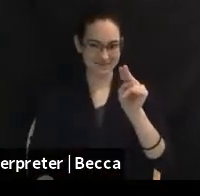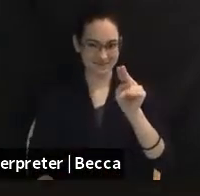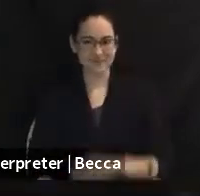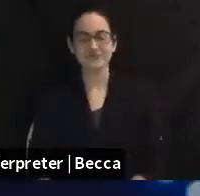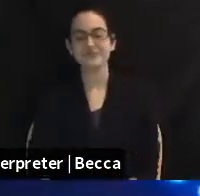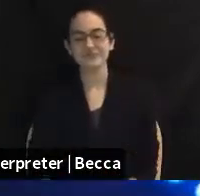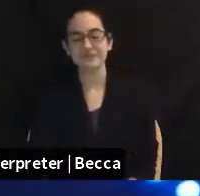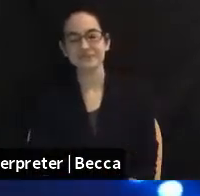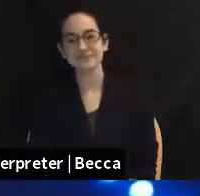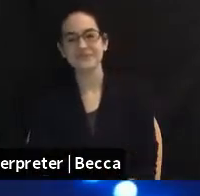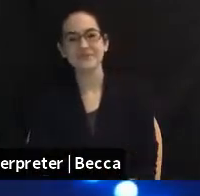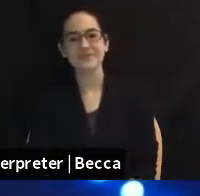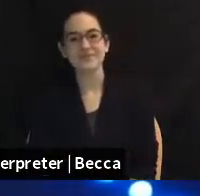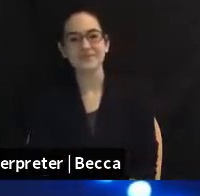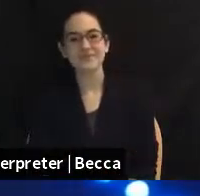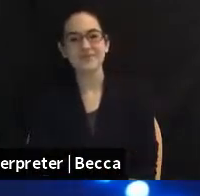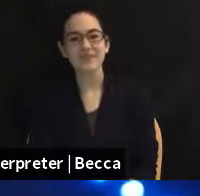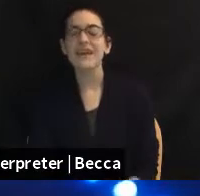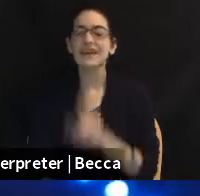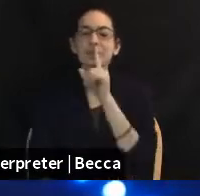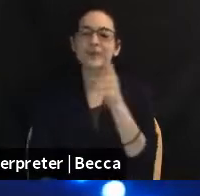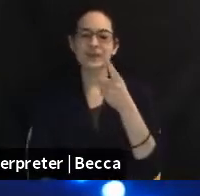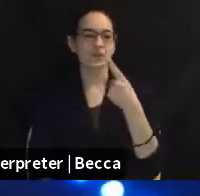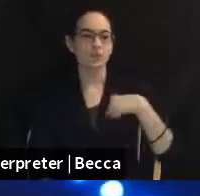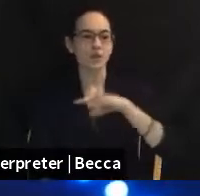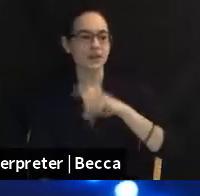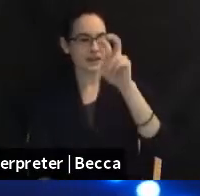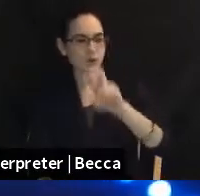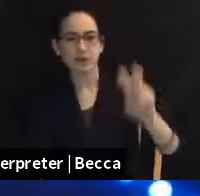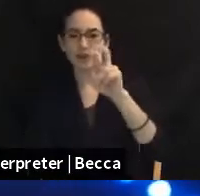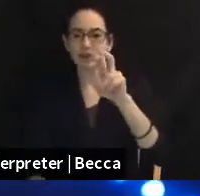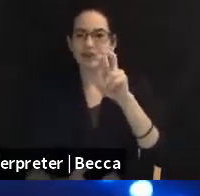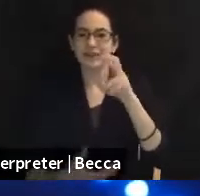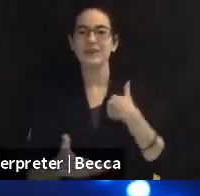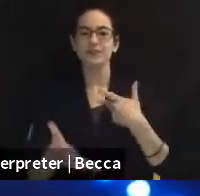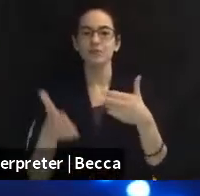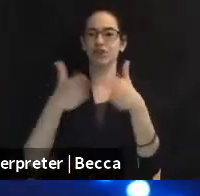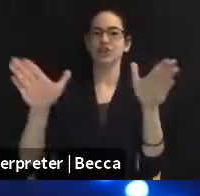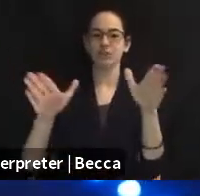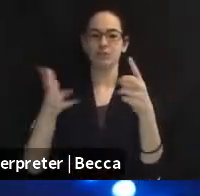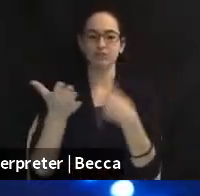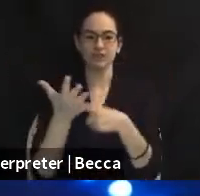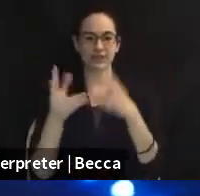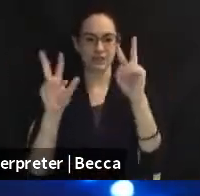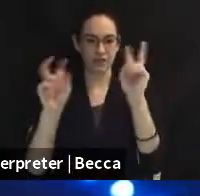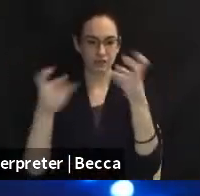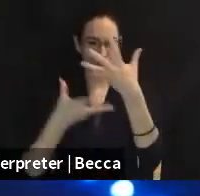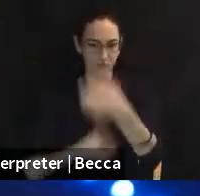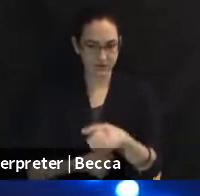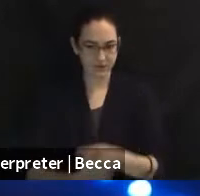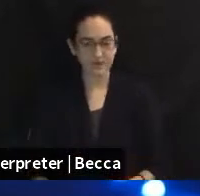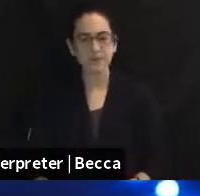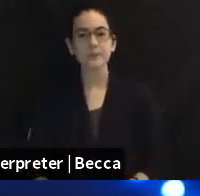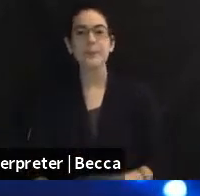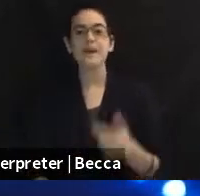I mean, really, we're going to take you on a journey because we're going to talk about trust in a general sense today. And then we're going to talk about, can you trust those